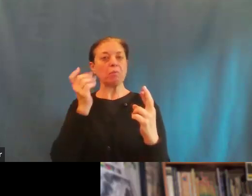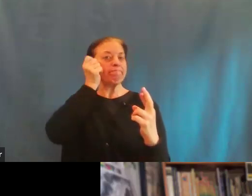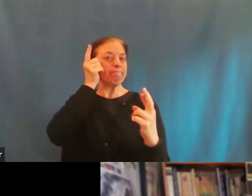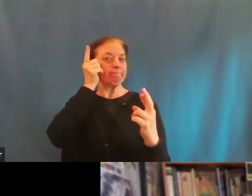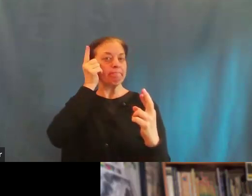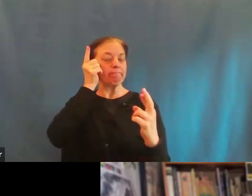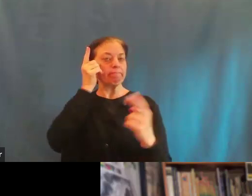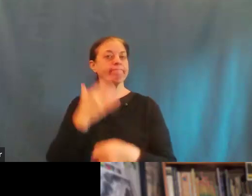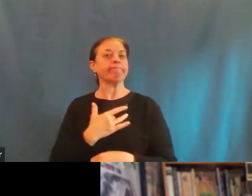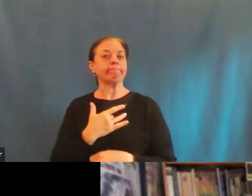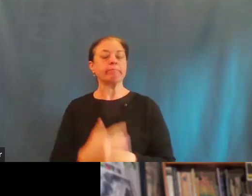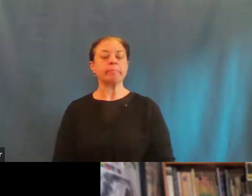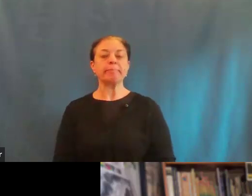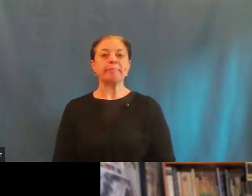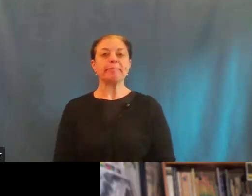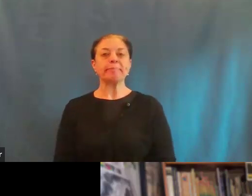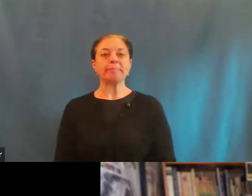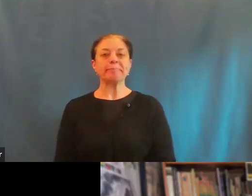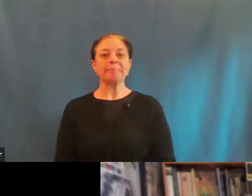resonate.